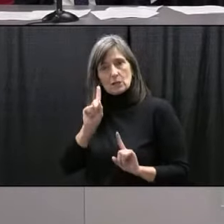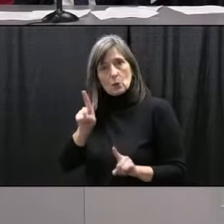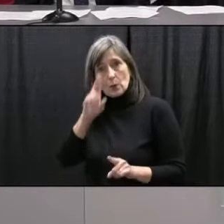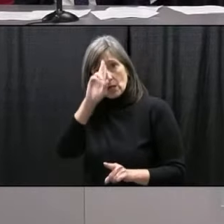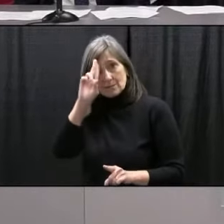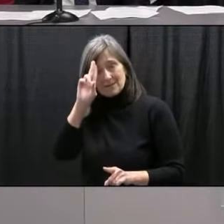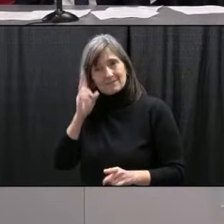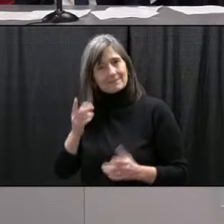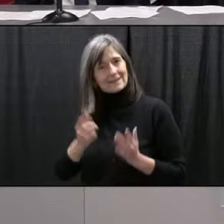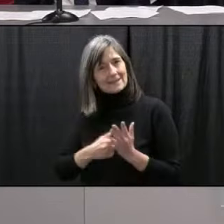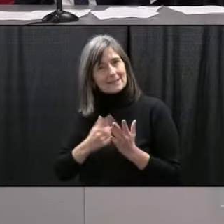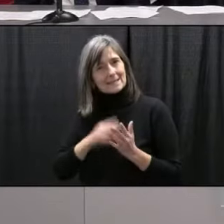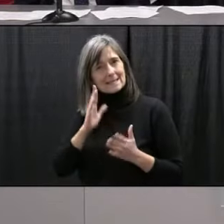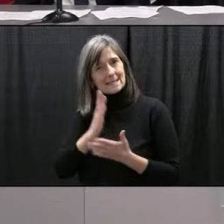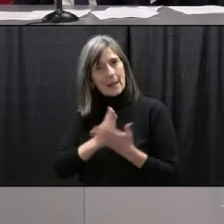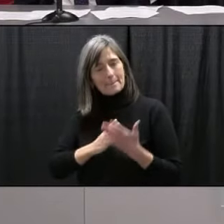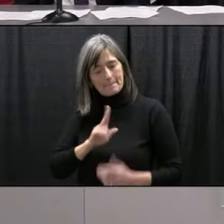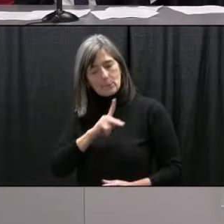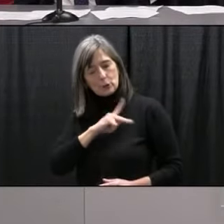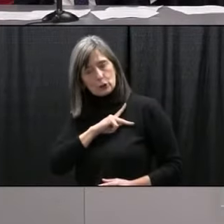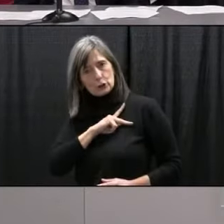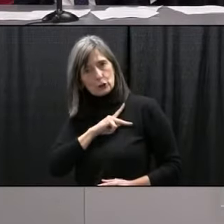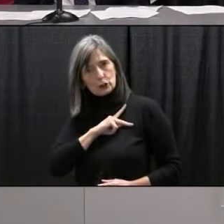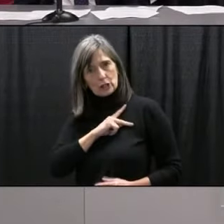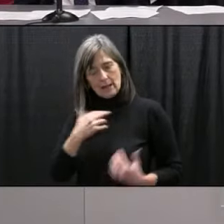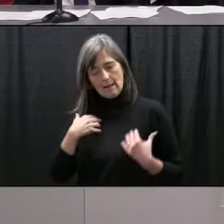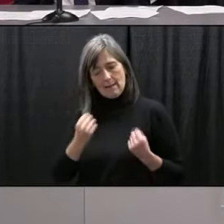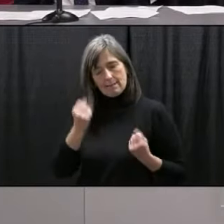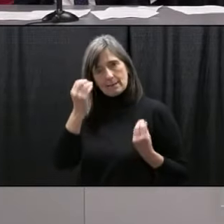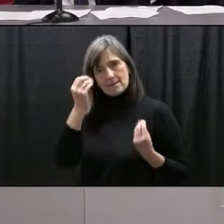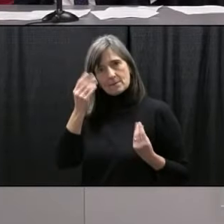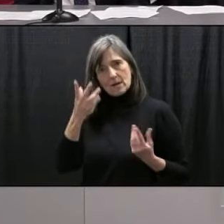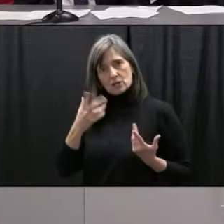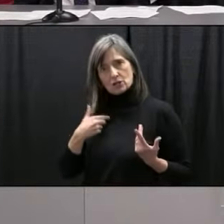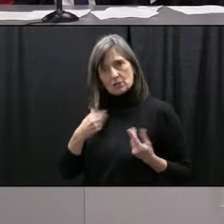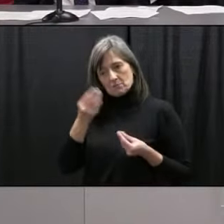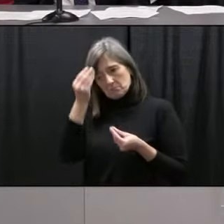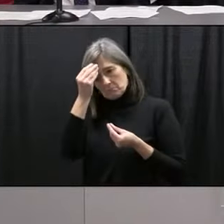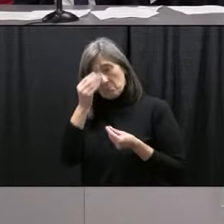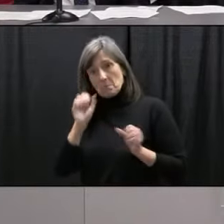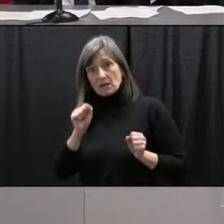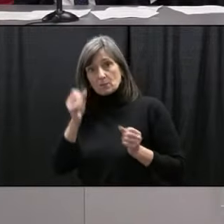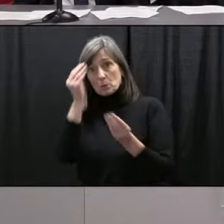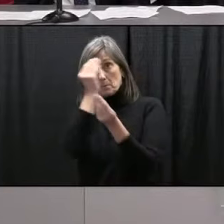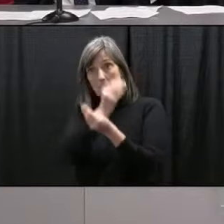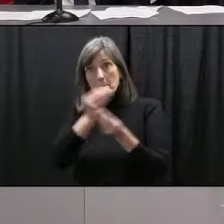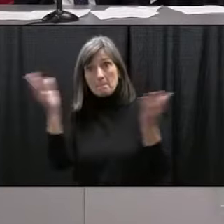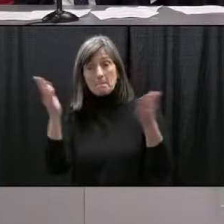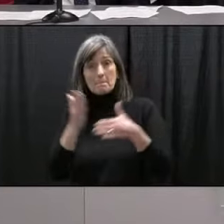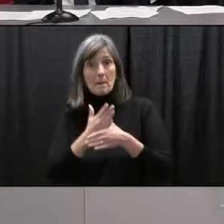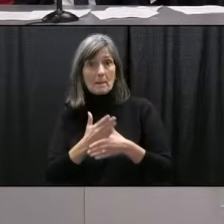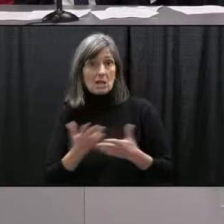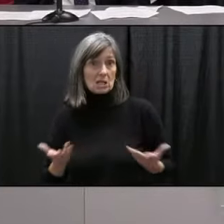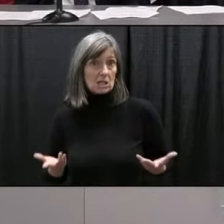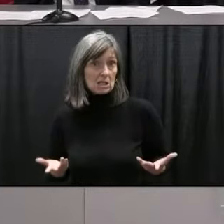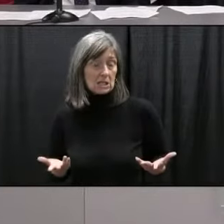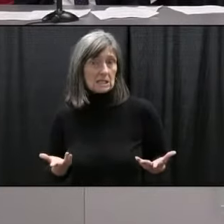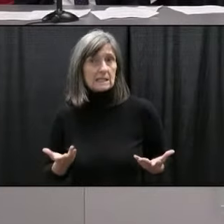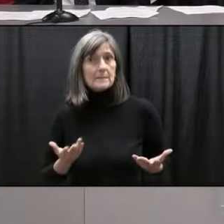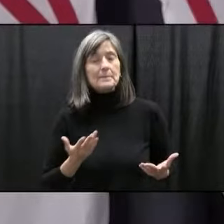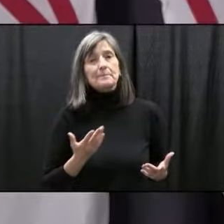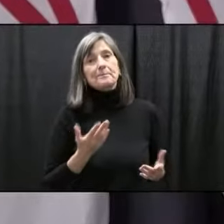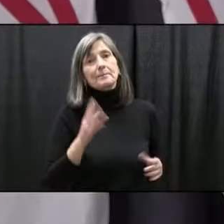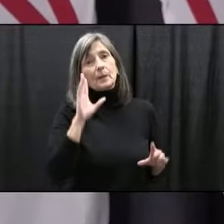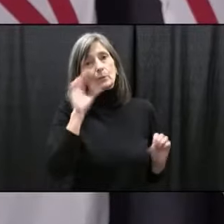personal health information that is in nefarious hands and may end up being made public? That's a great question, and we can appreciate